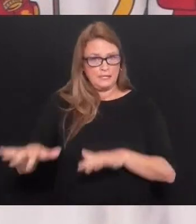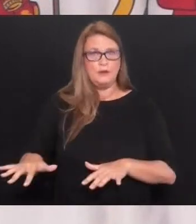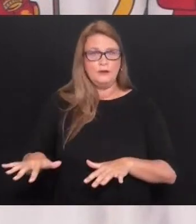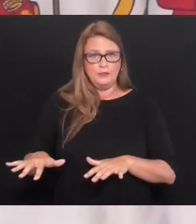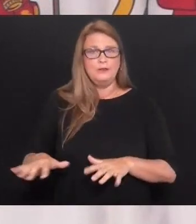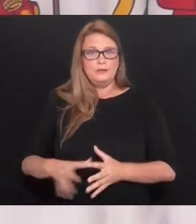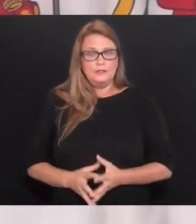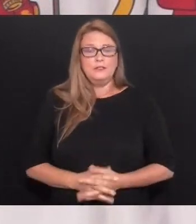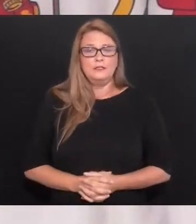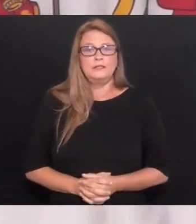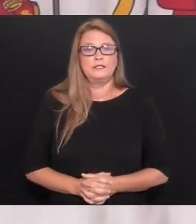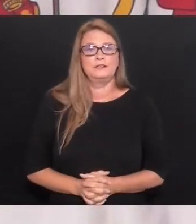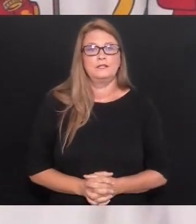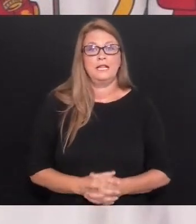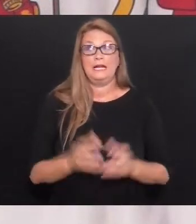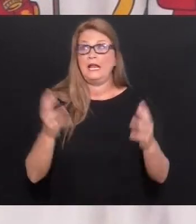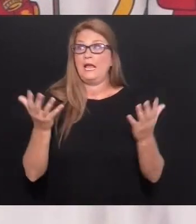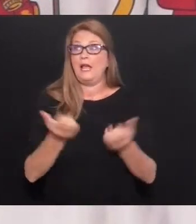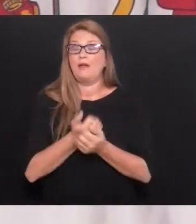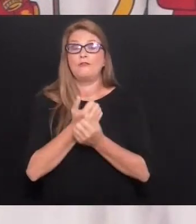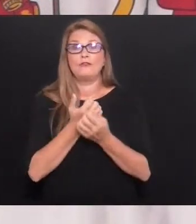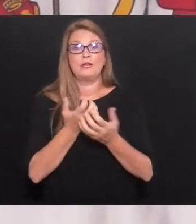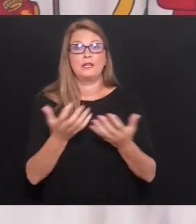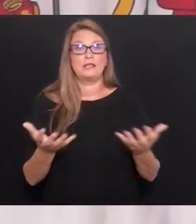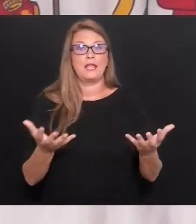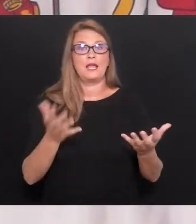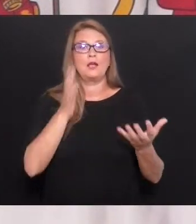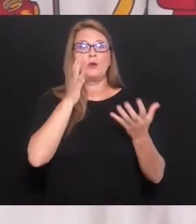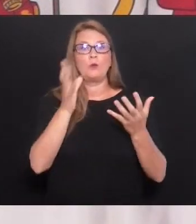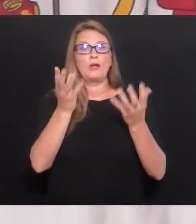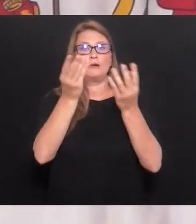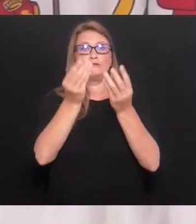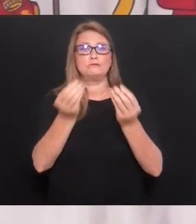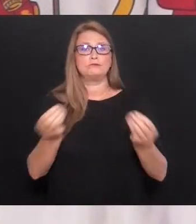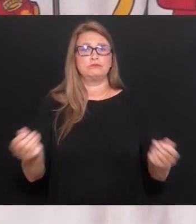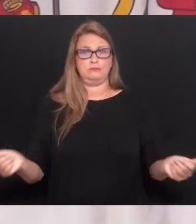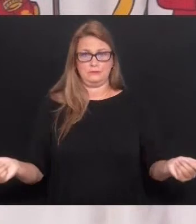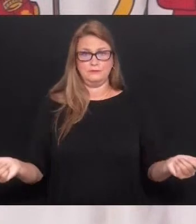we're going to see this thing depart from us.